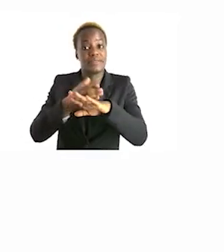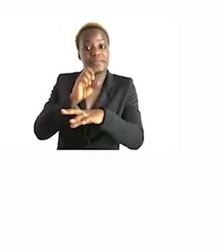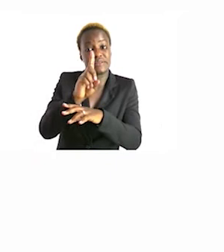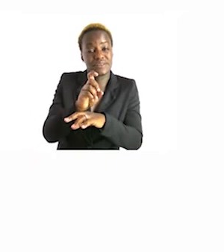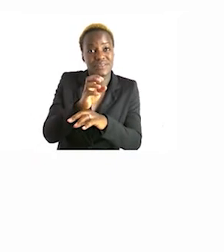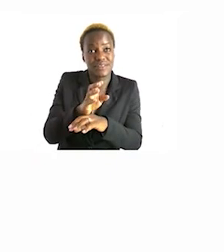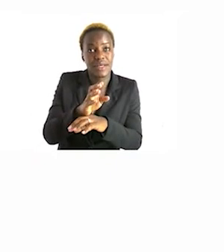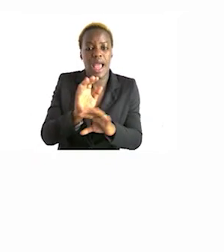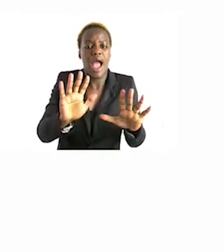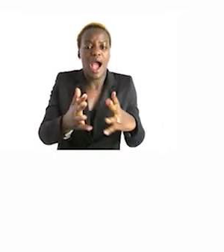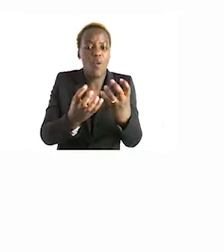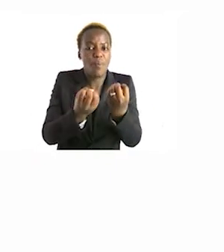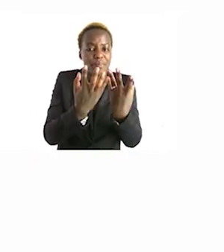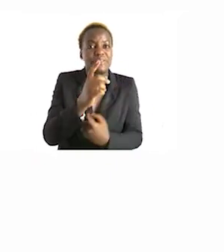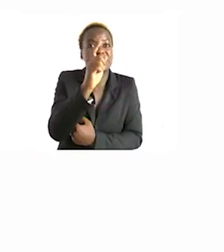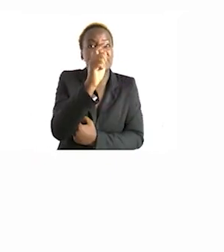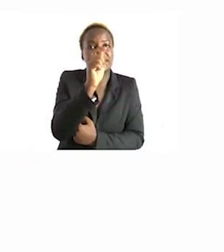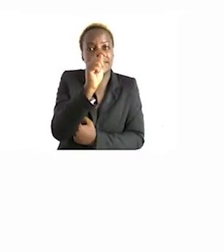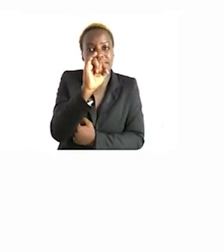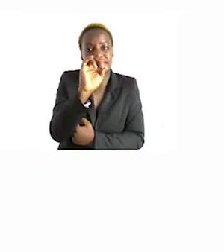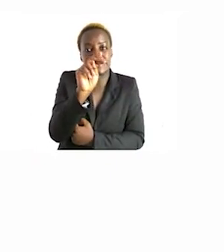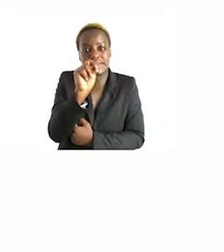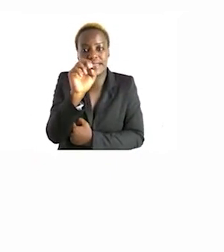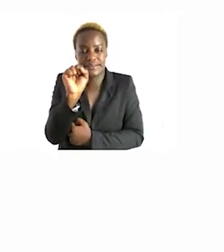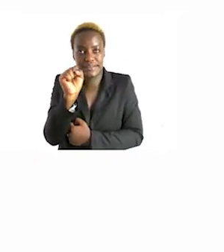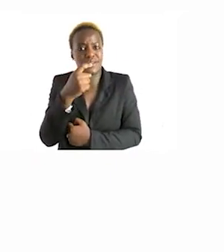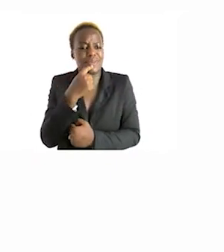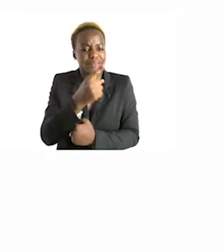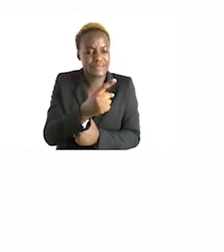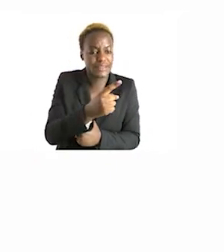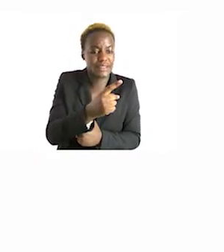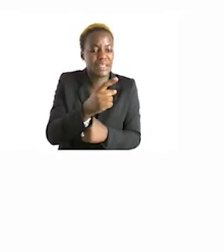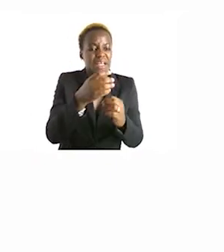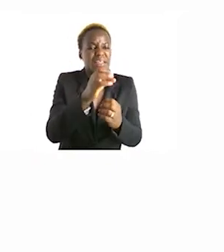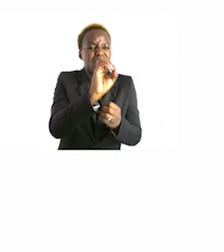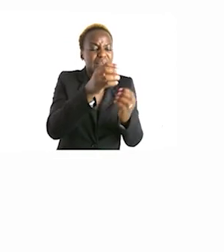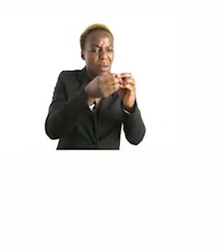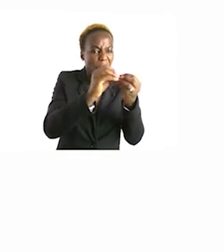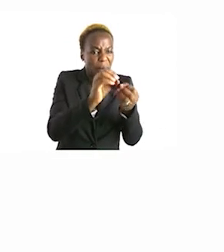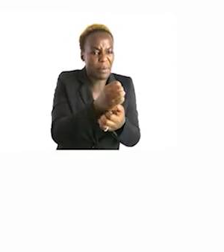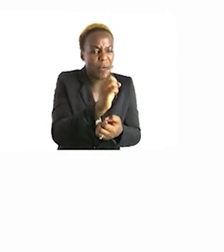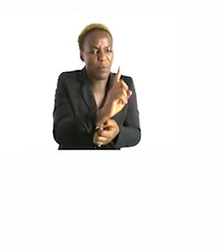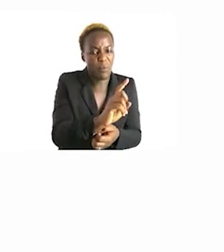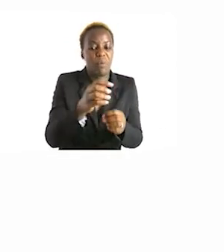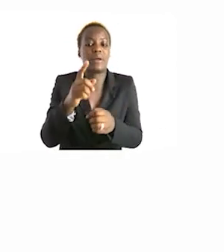so we have to indicate so tins were sold all together.